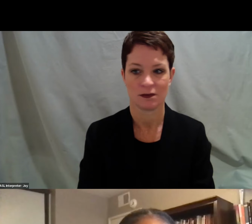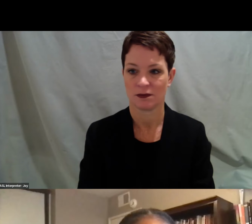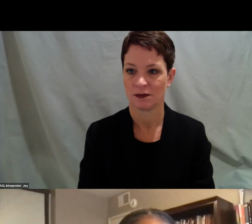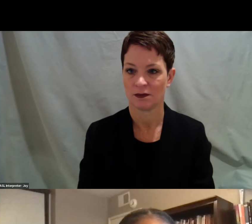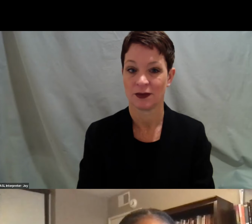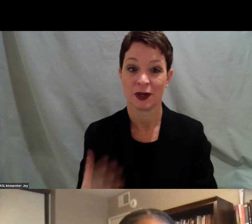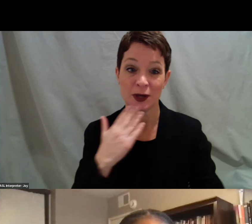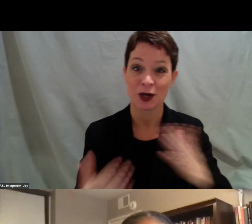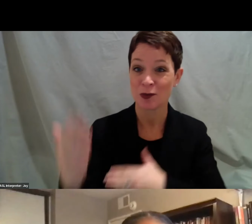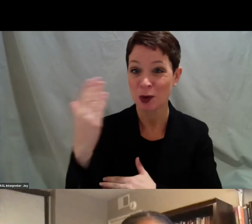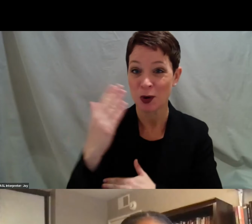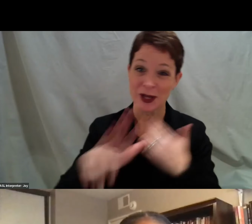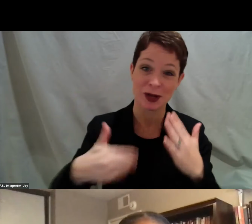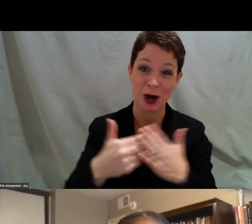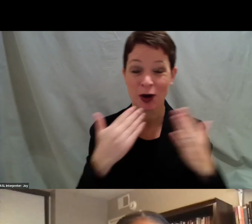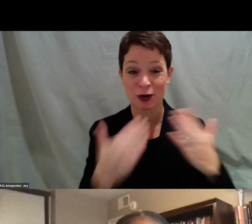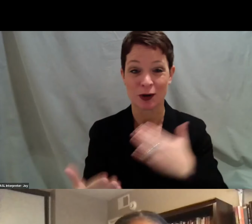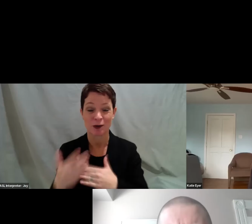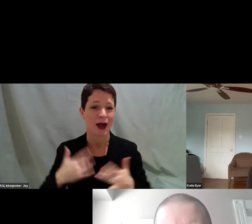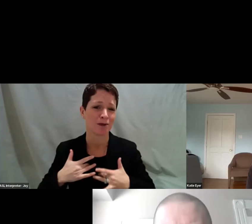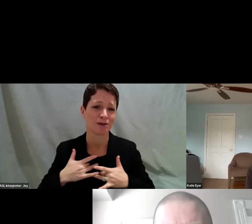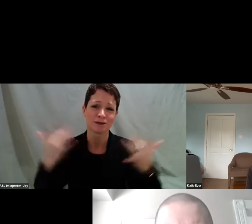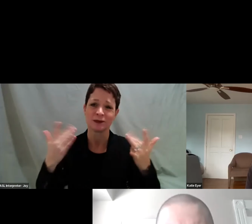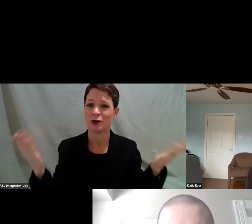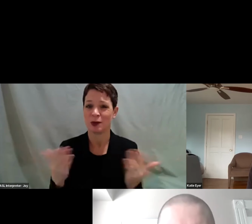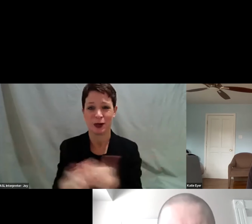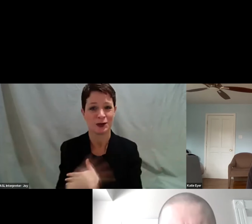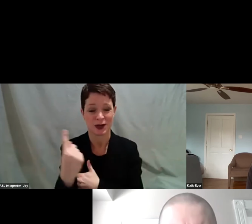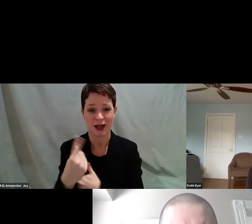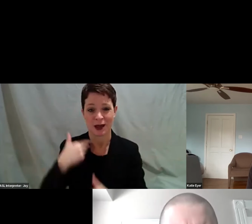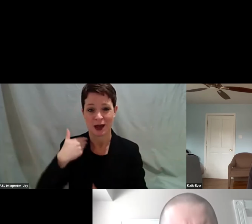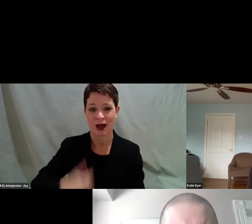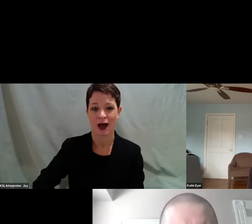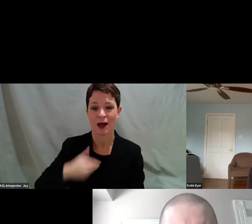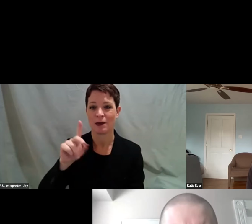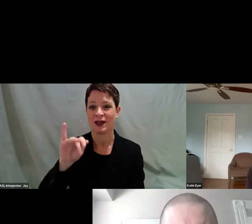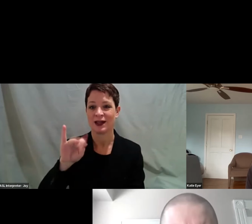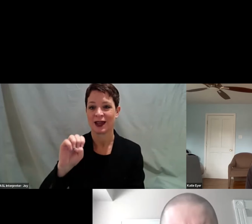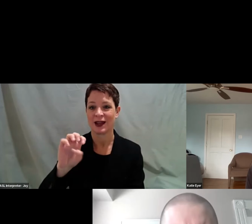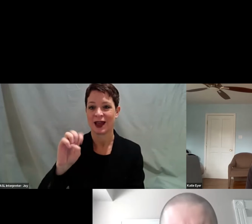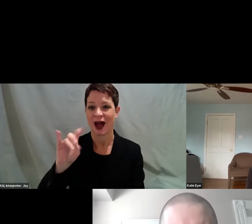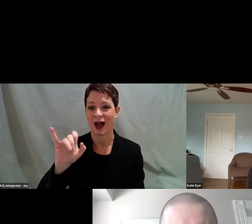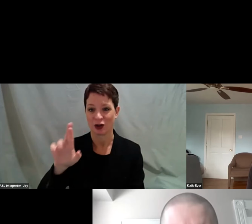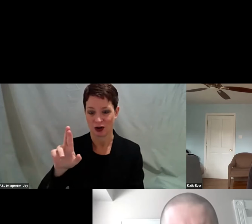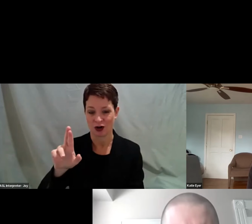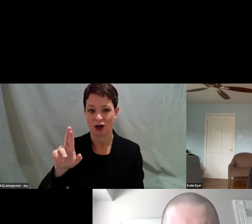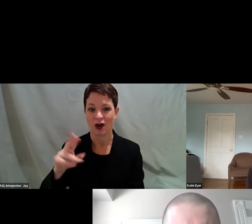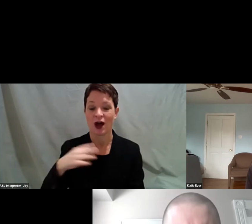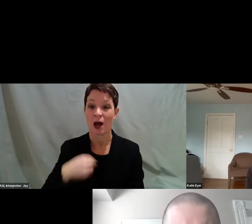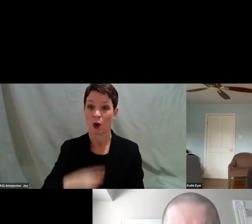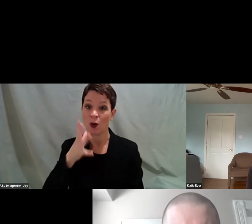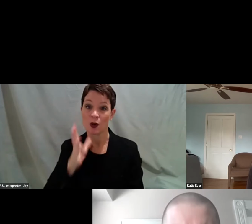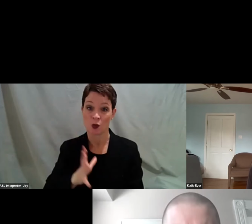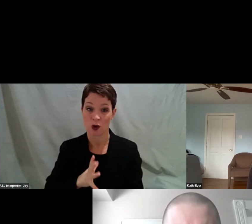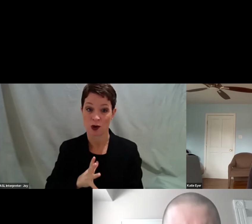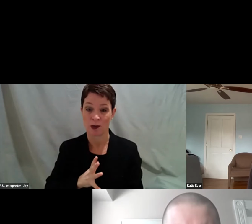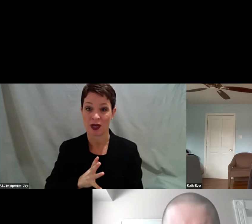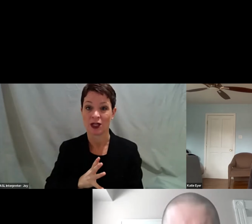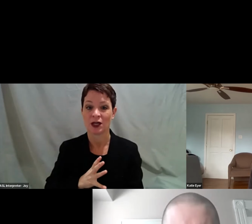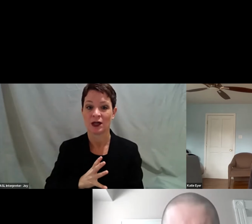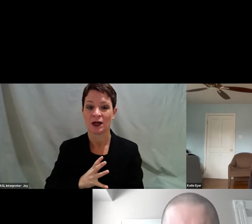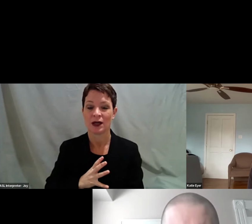Good morning, everyone. I'm delighted to be here. My name is Katie Eyer, and I am a white woman with